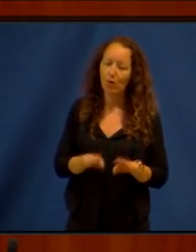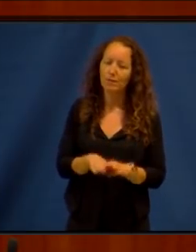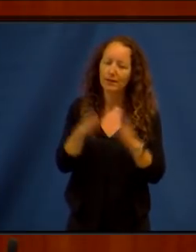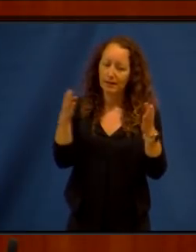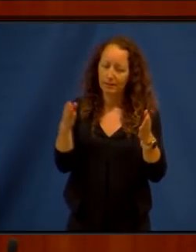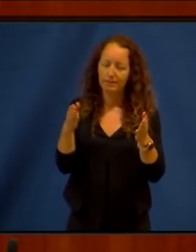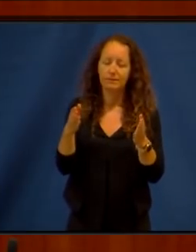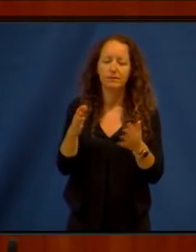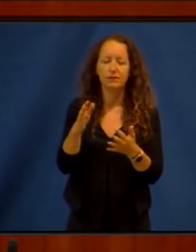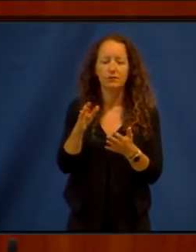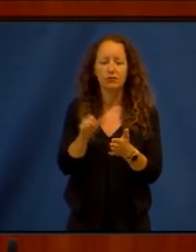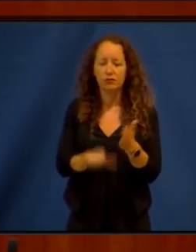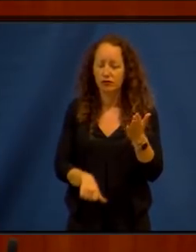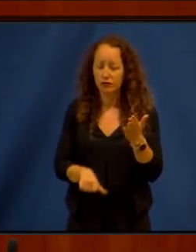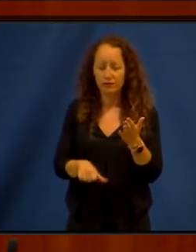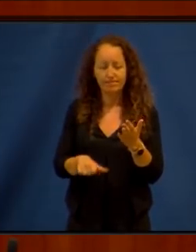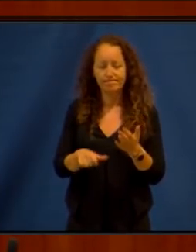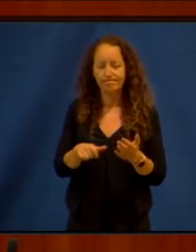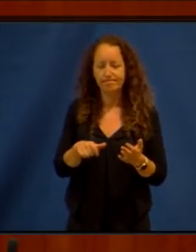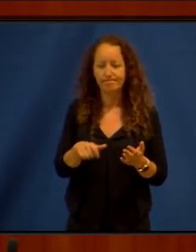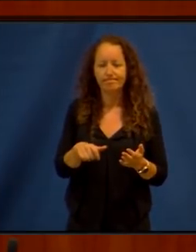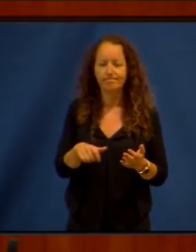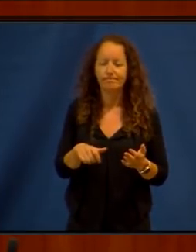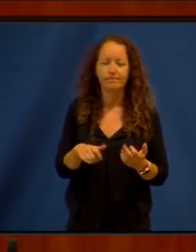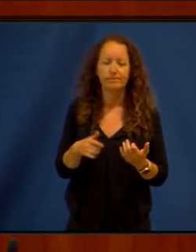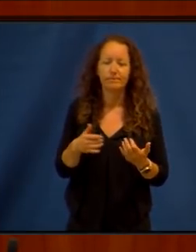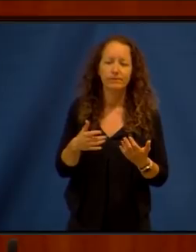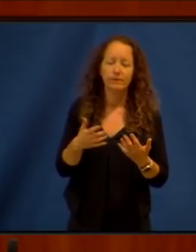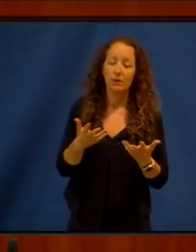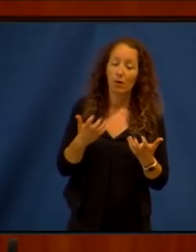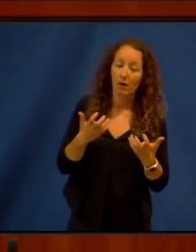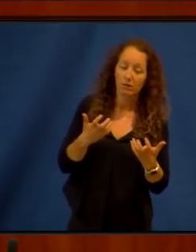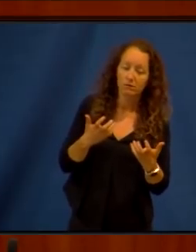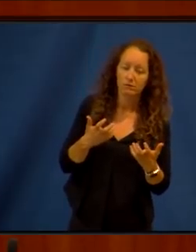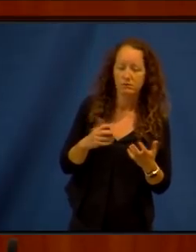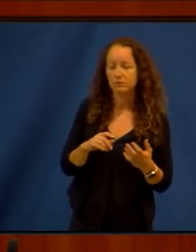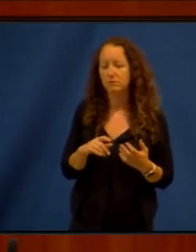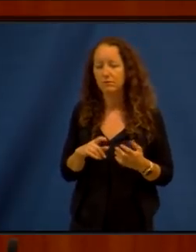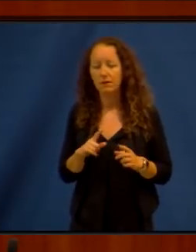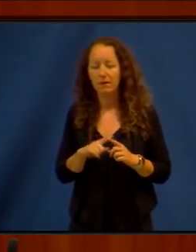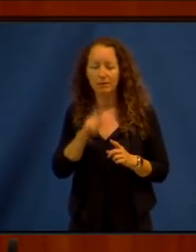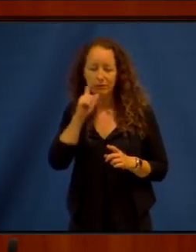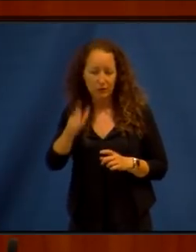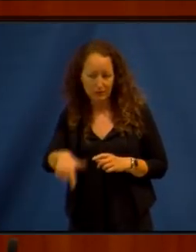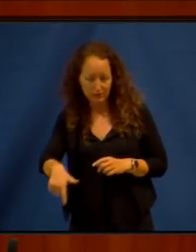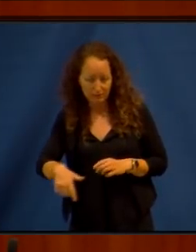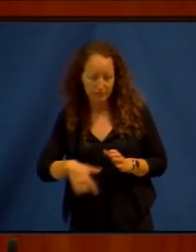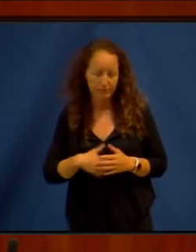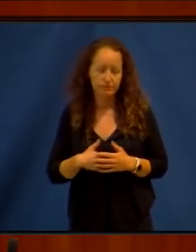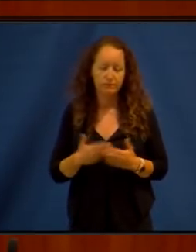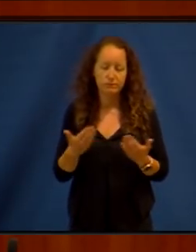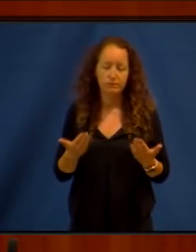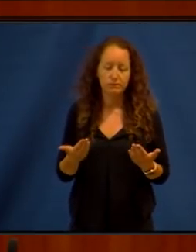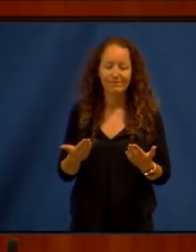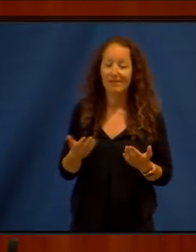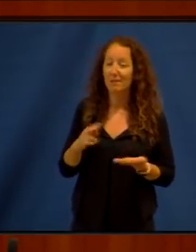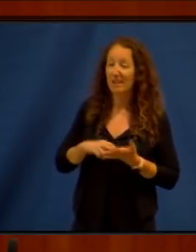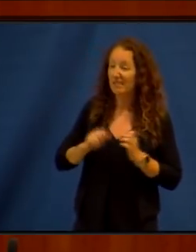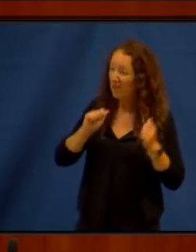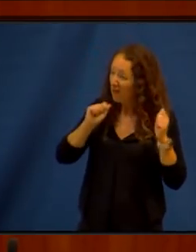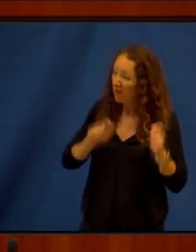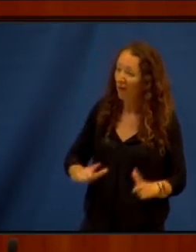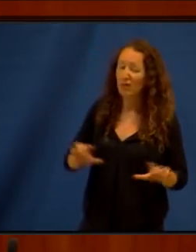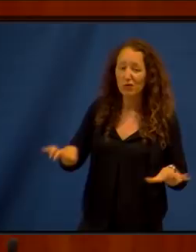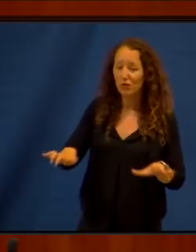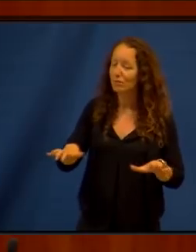surgeries, that didn't mean that every single type of elective surgery is going to be performed. There are many that will still